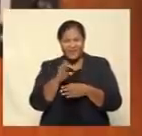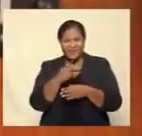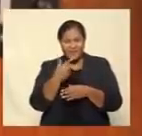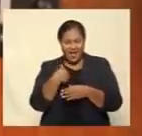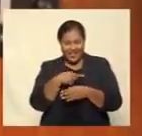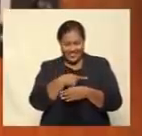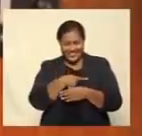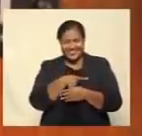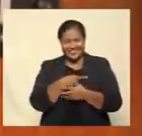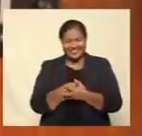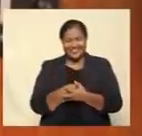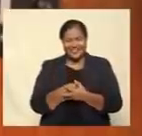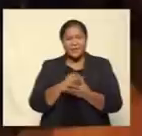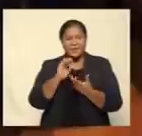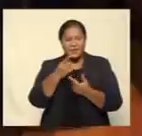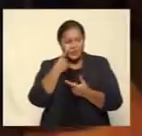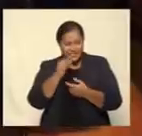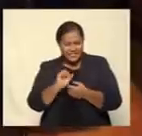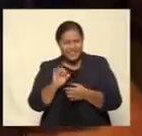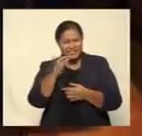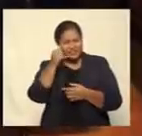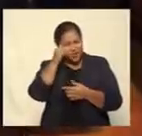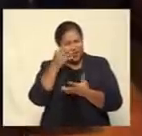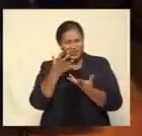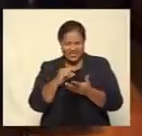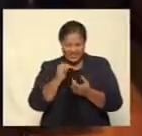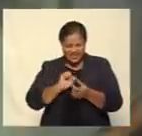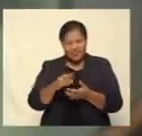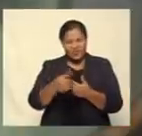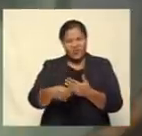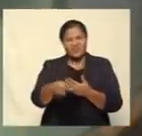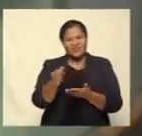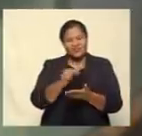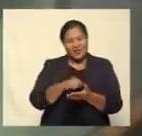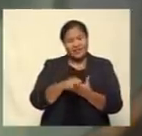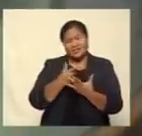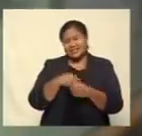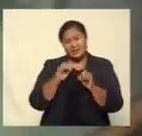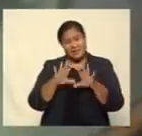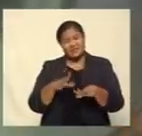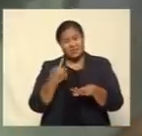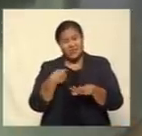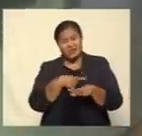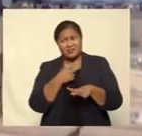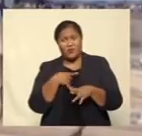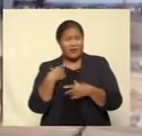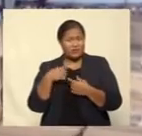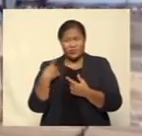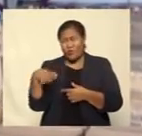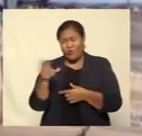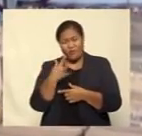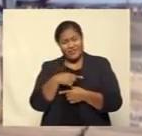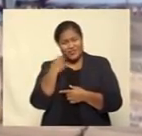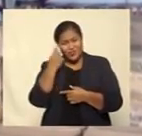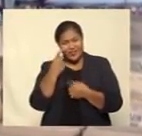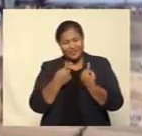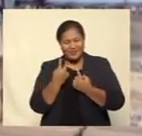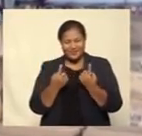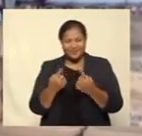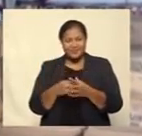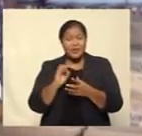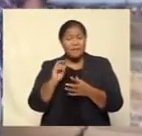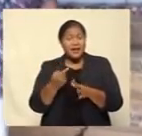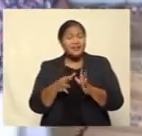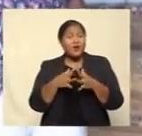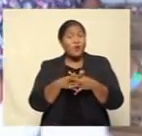they still, are still purchasing. That's a blessing to us because everyone's worried about each other. Merch owner Watisoni Nata